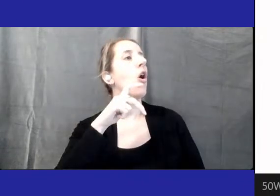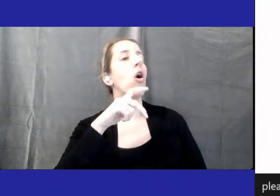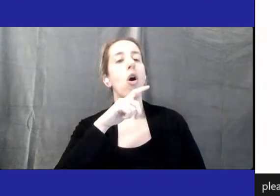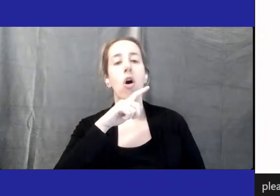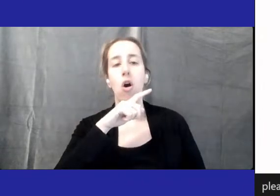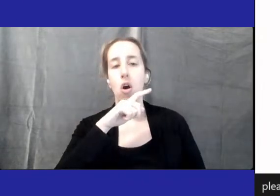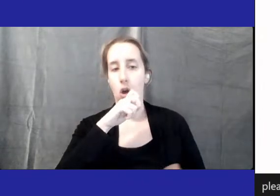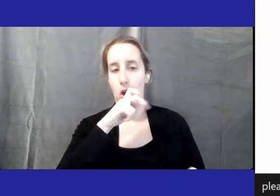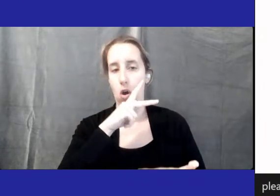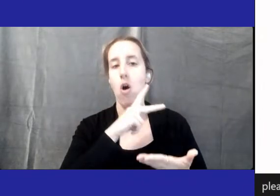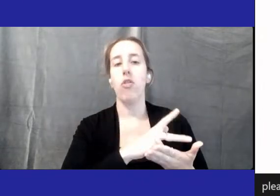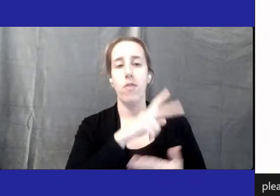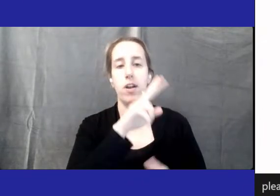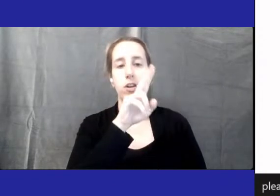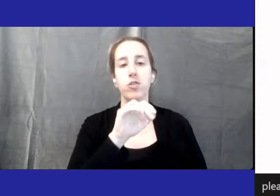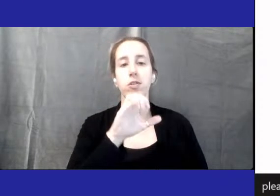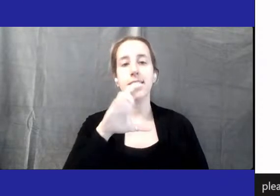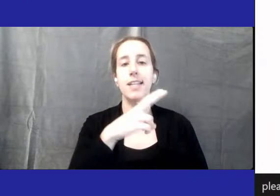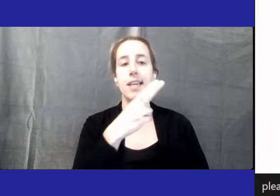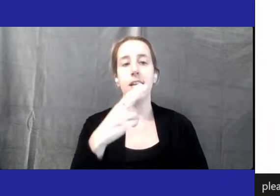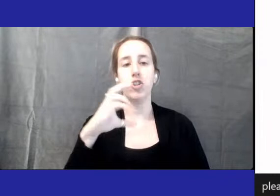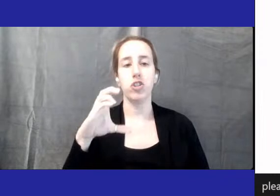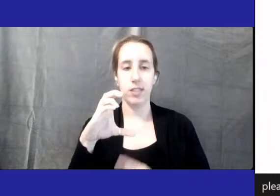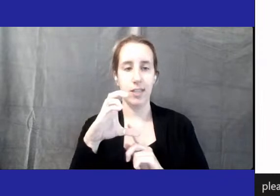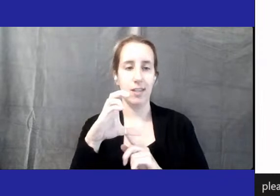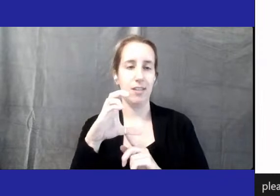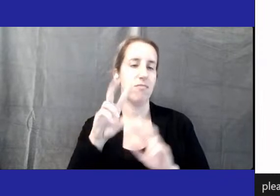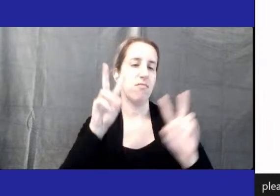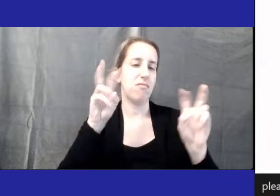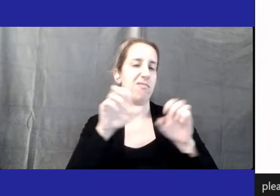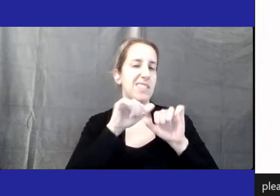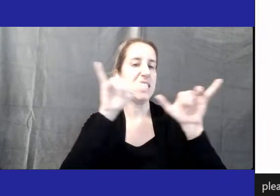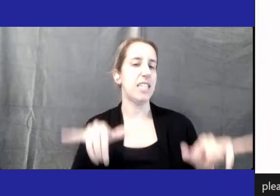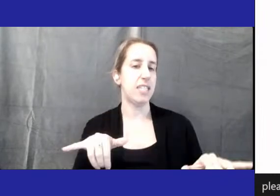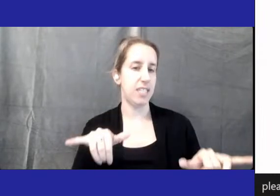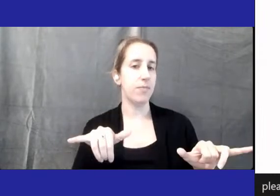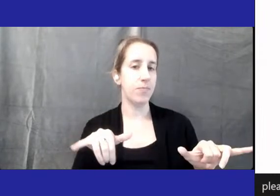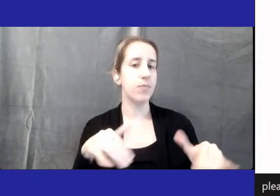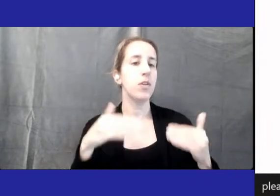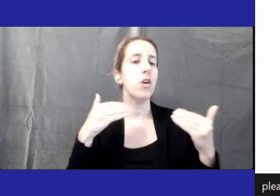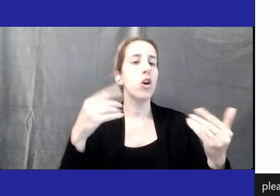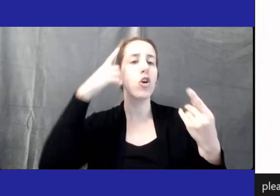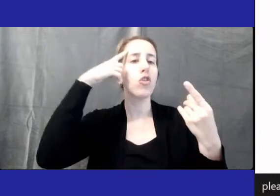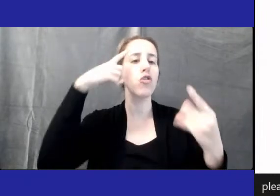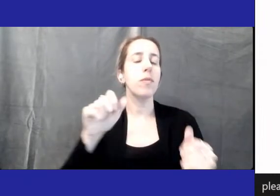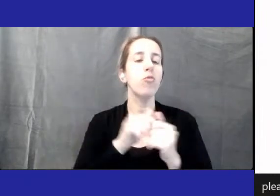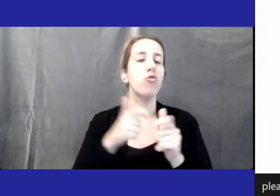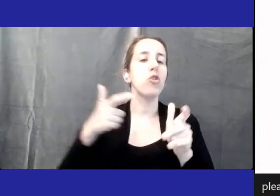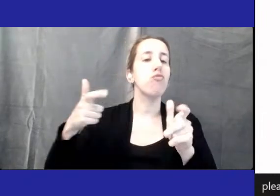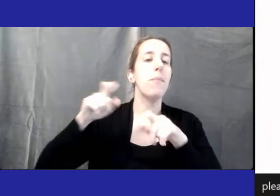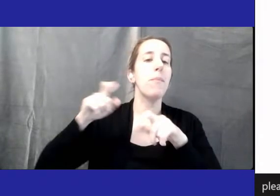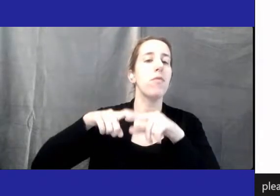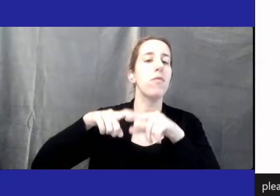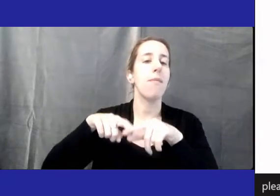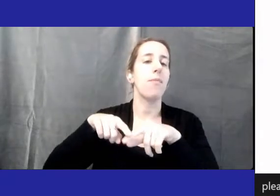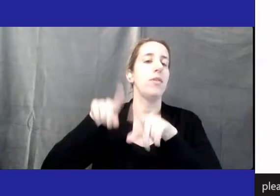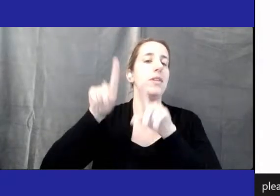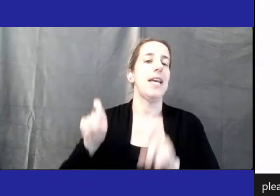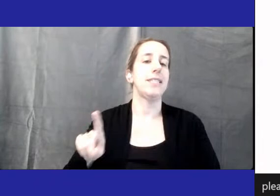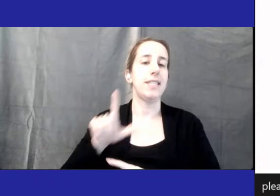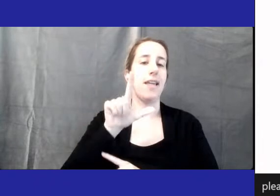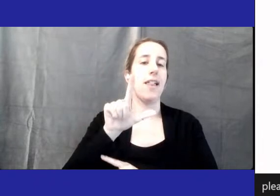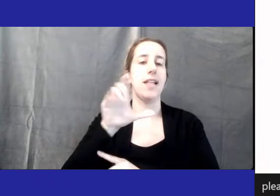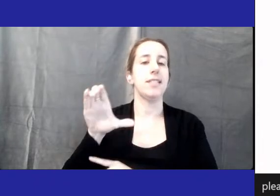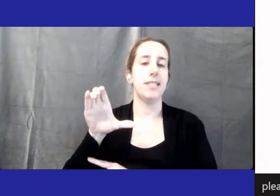Corporation, also known as the System, to execute an agreement with Rapid Reliable Testing, LLC,